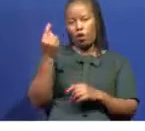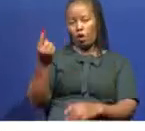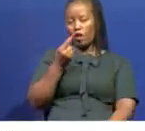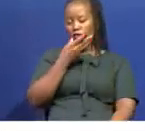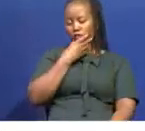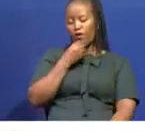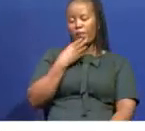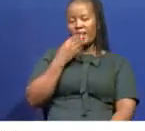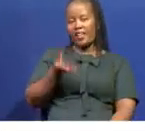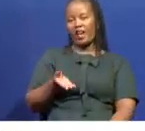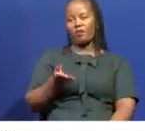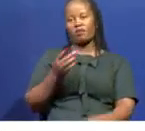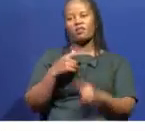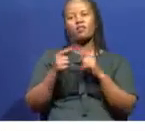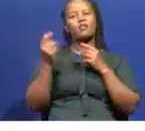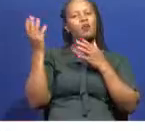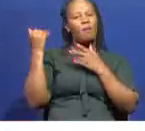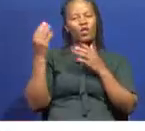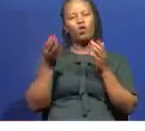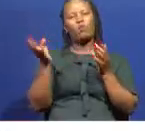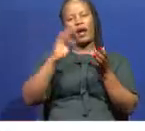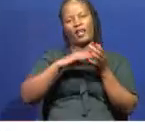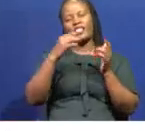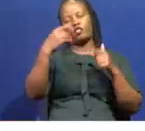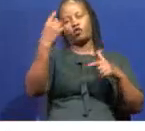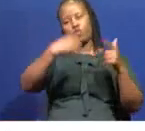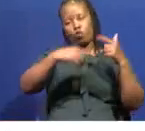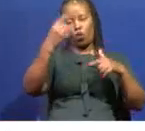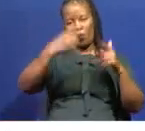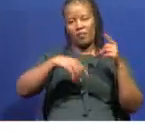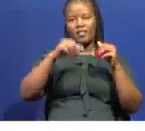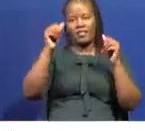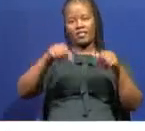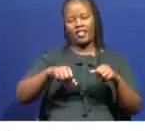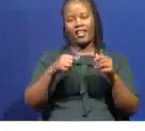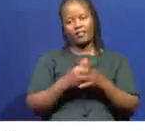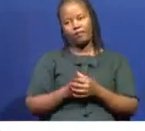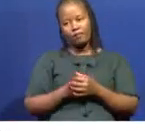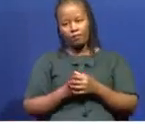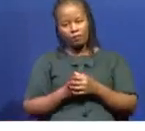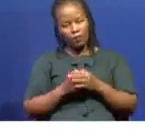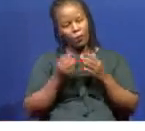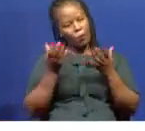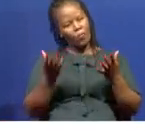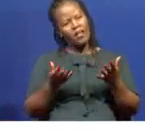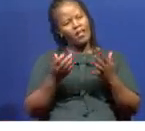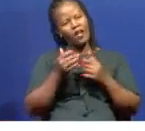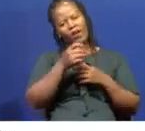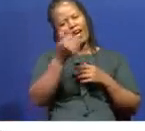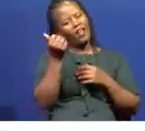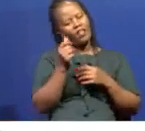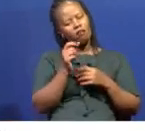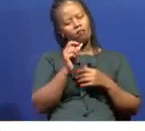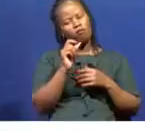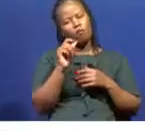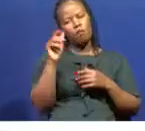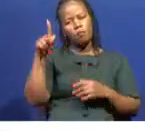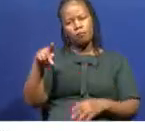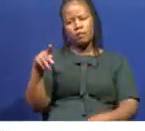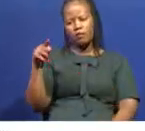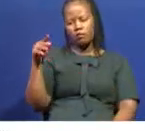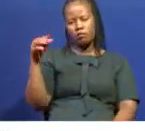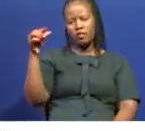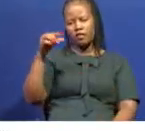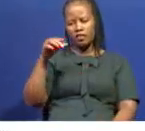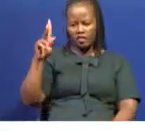invites, and go again and compete in the international level. And talk about the local tour, which is the PGK.